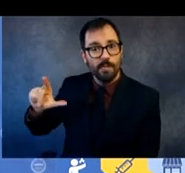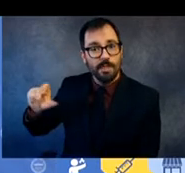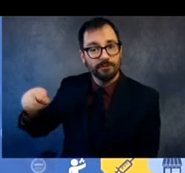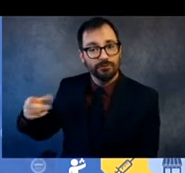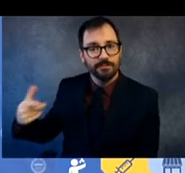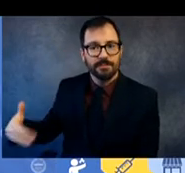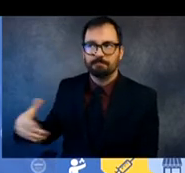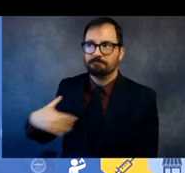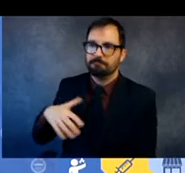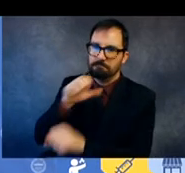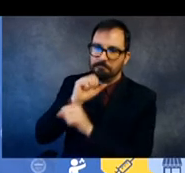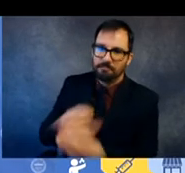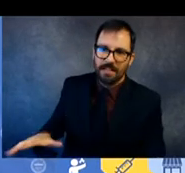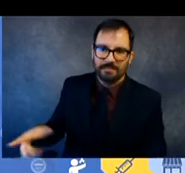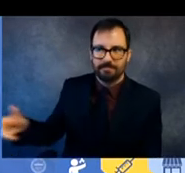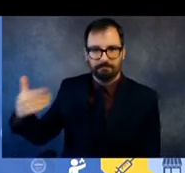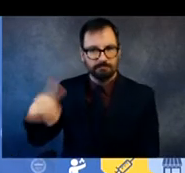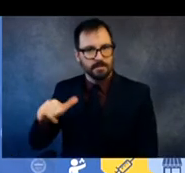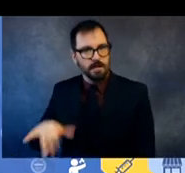that perspective